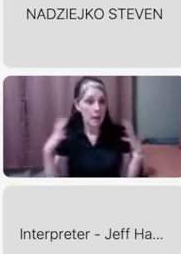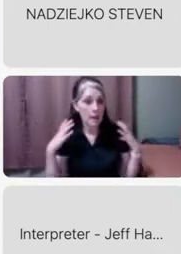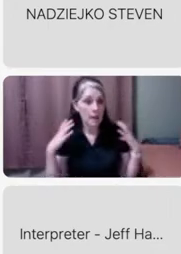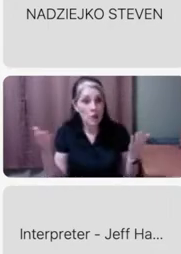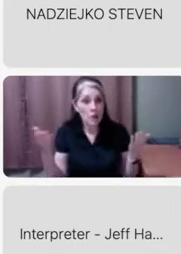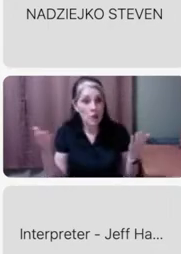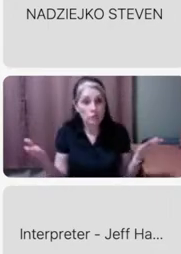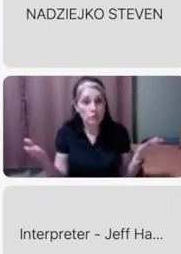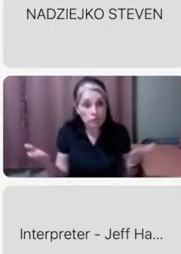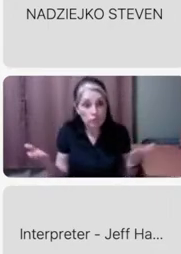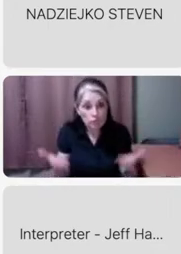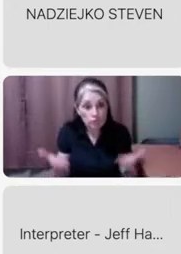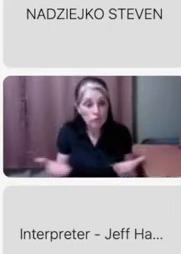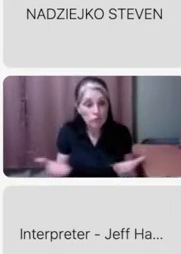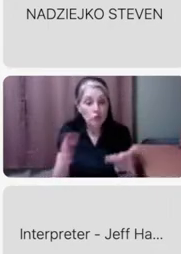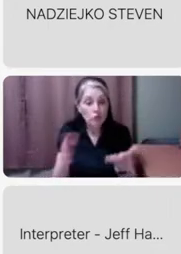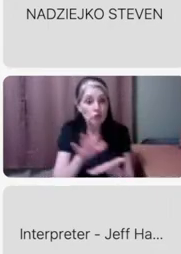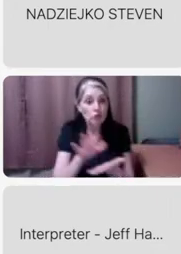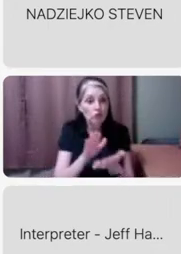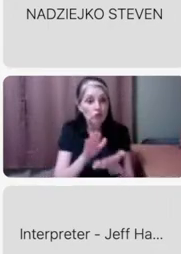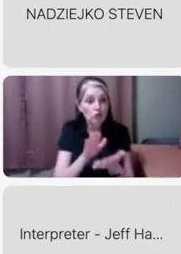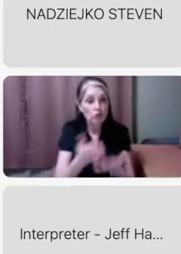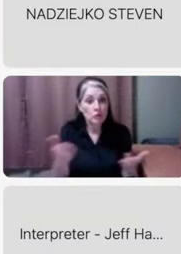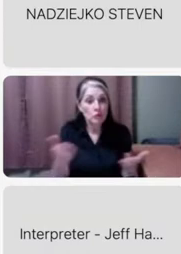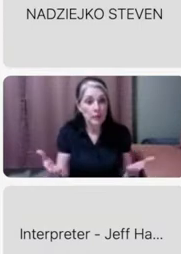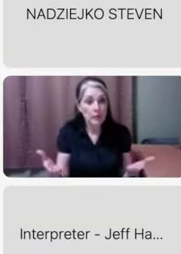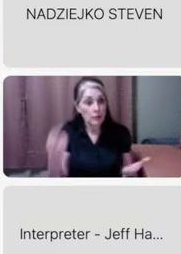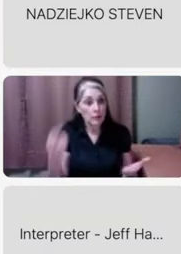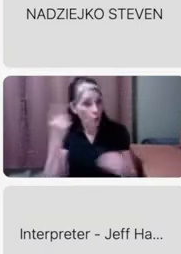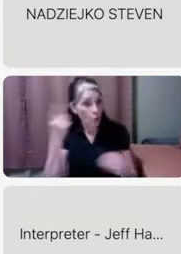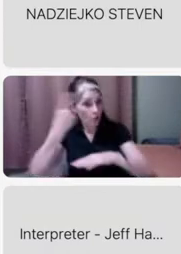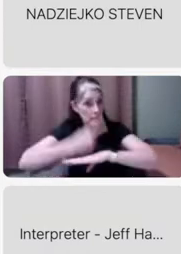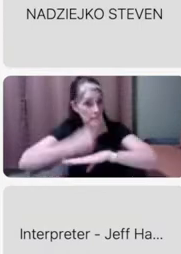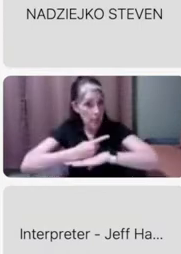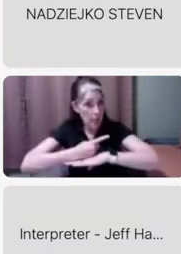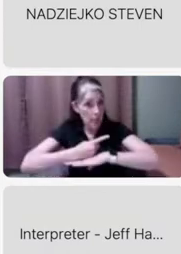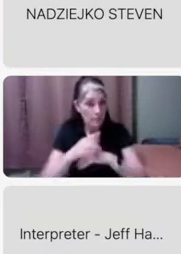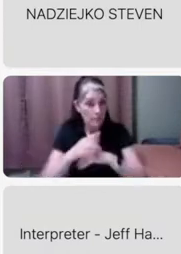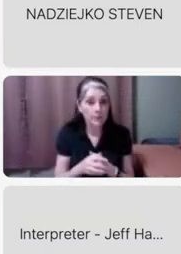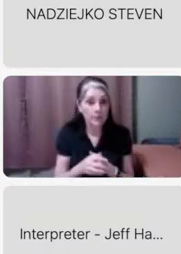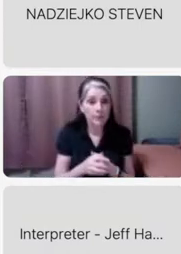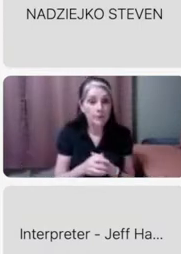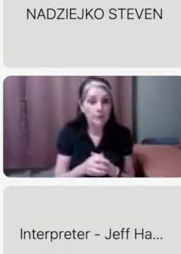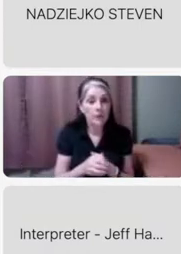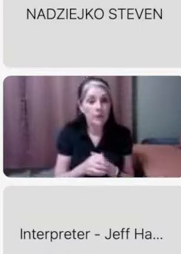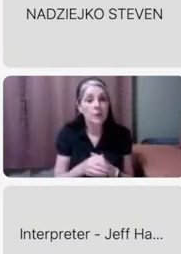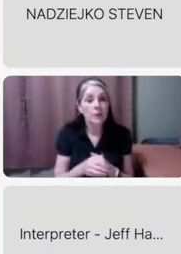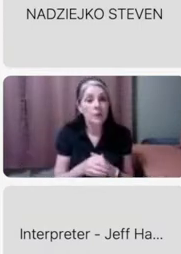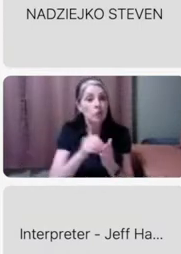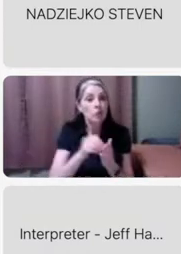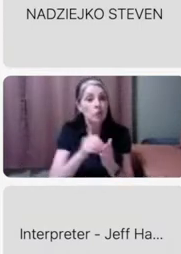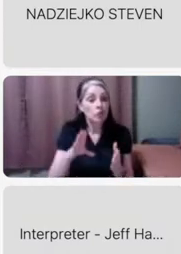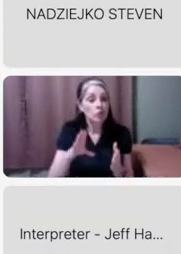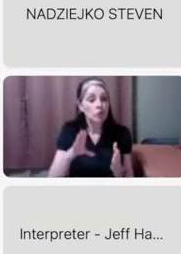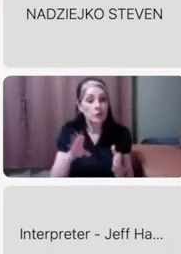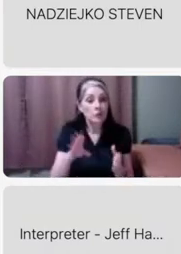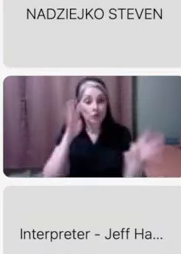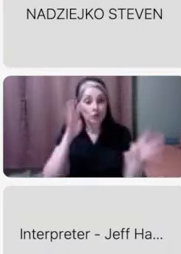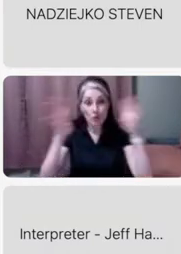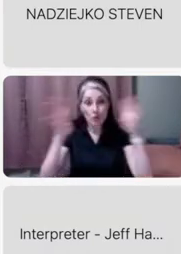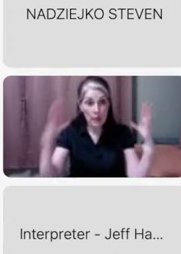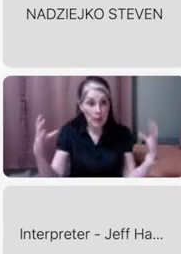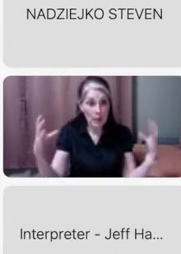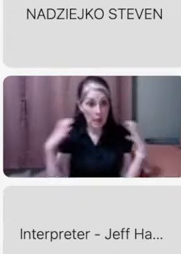miscellaneous objects for the day our gchs students came up with some pretty creative backpack alternatives that